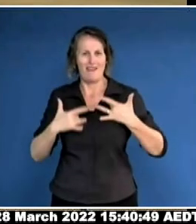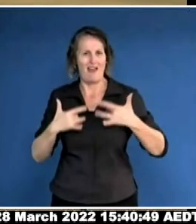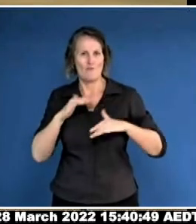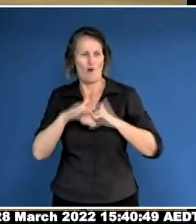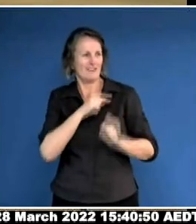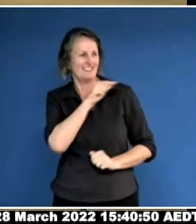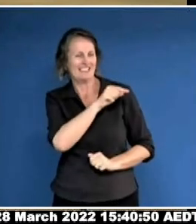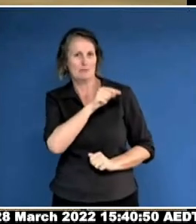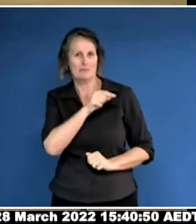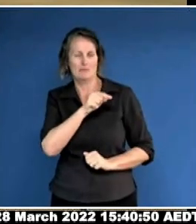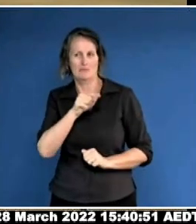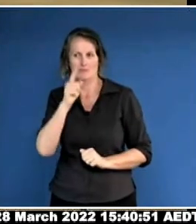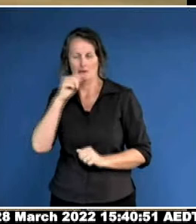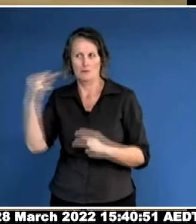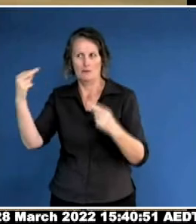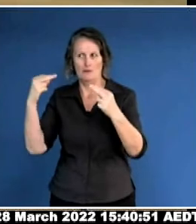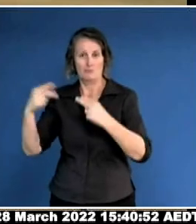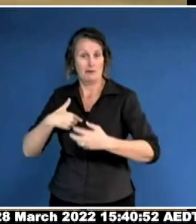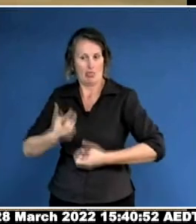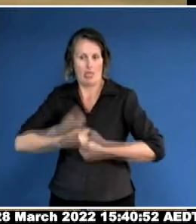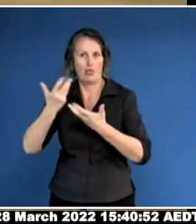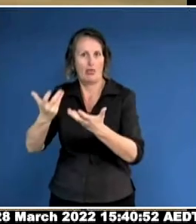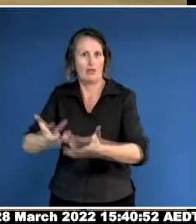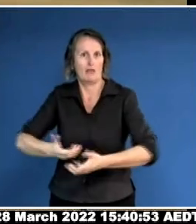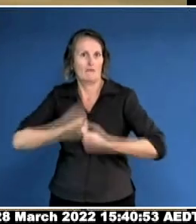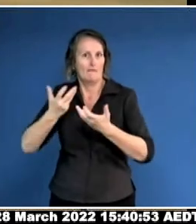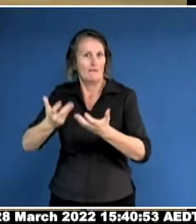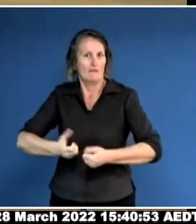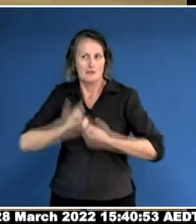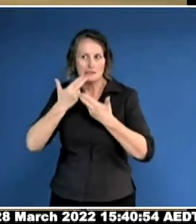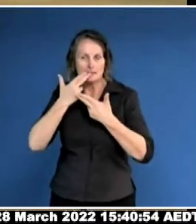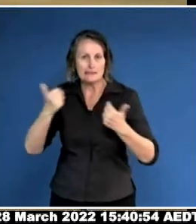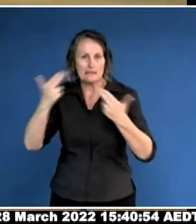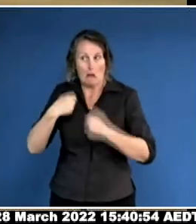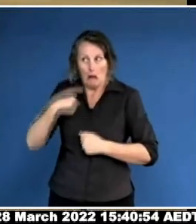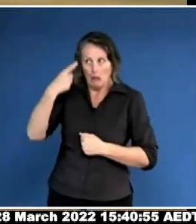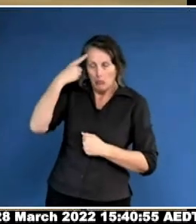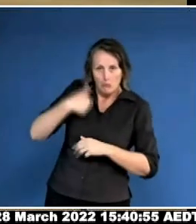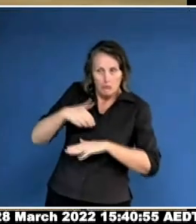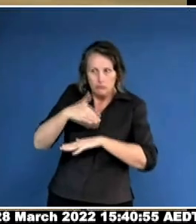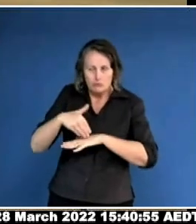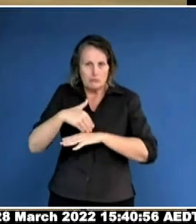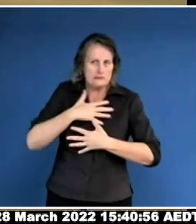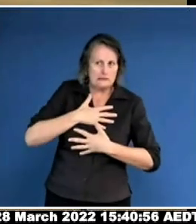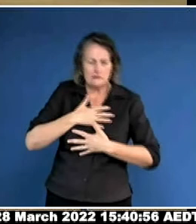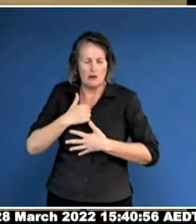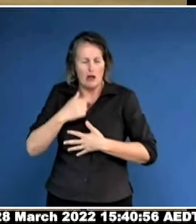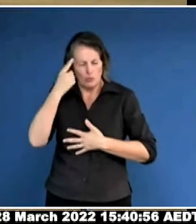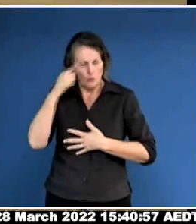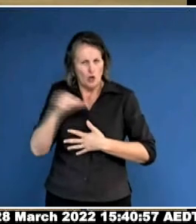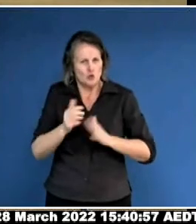of a sudden, it was like I downloaded everything. I got scared that I would get in trouble, and I decided I should go